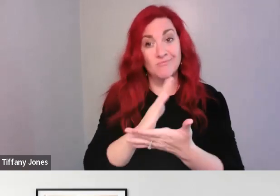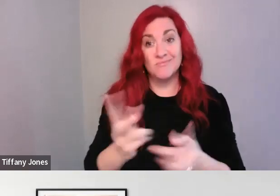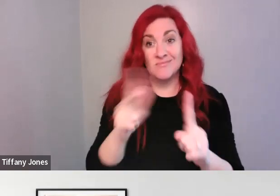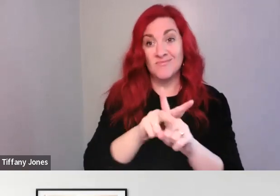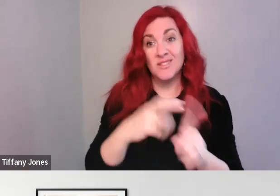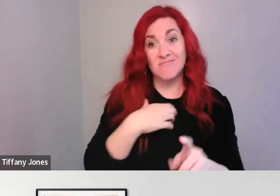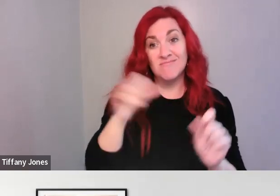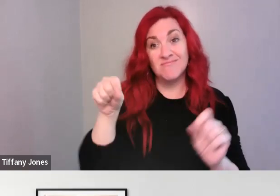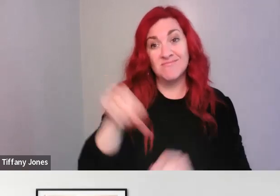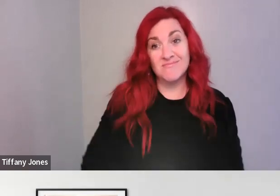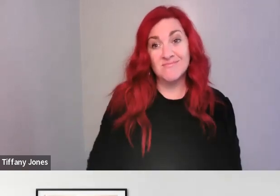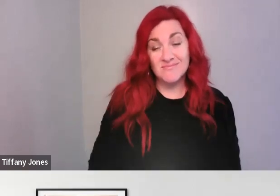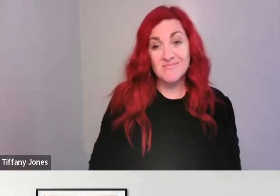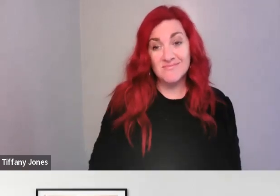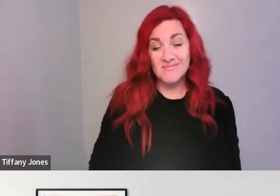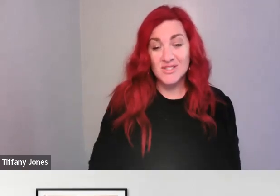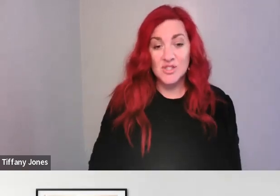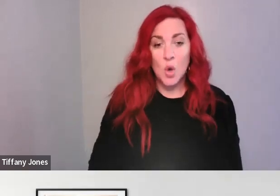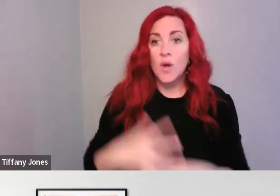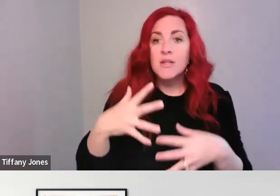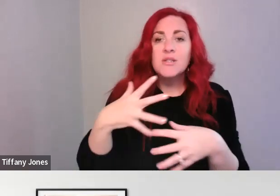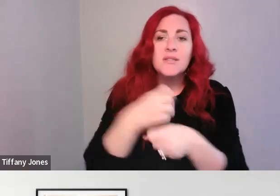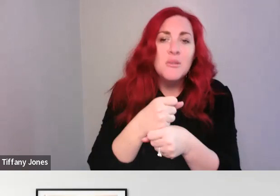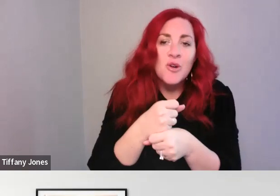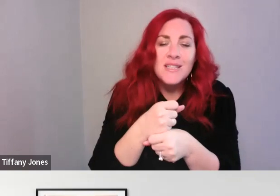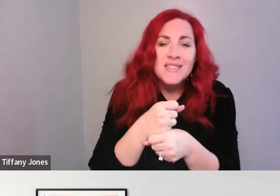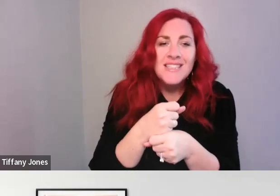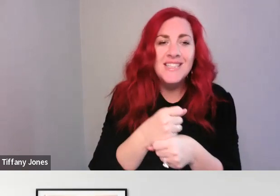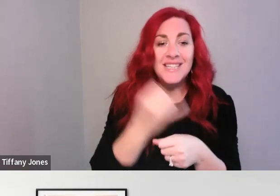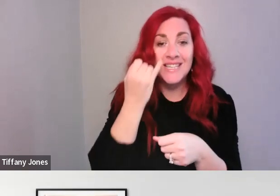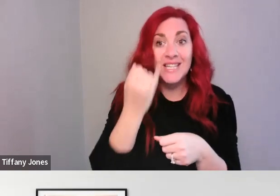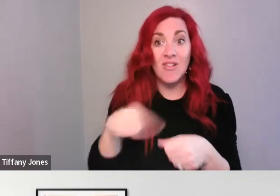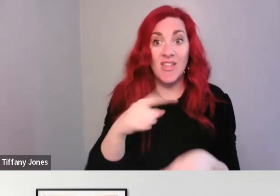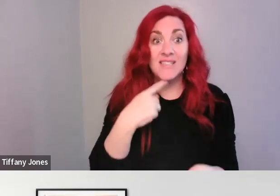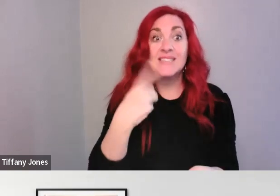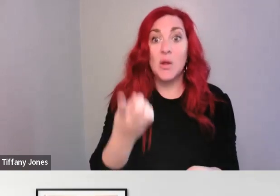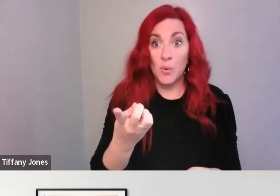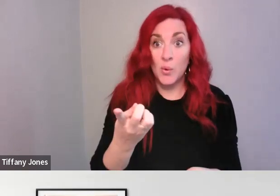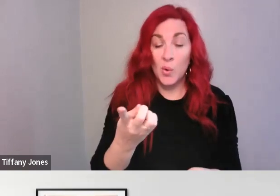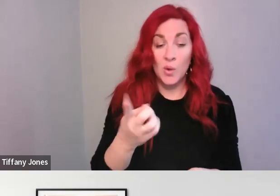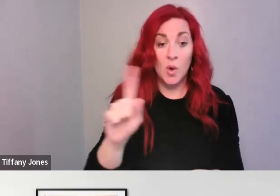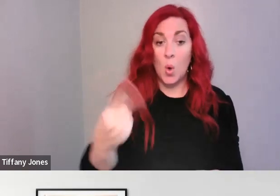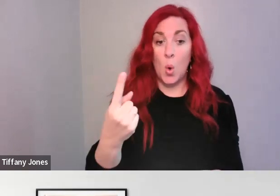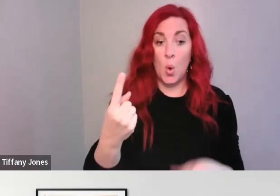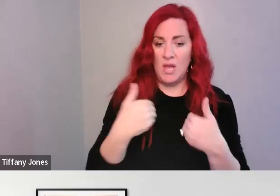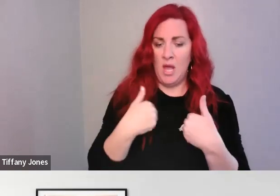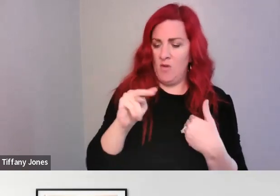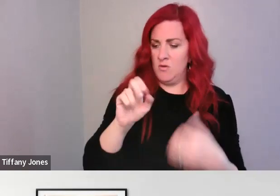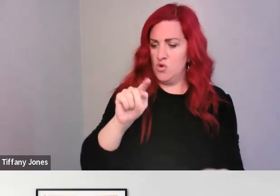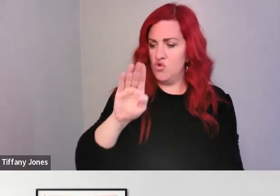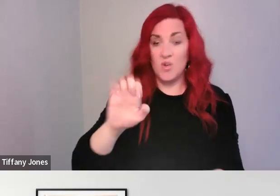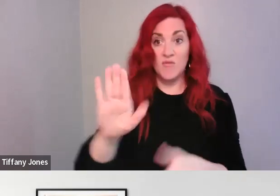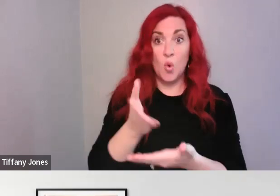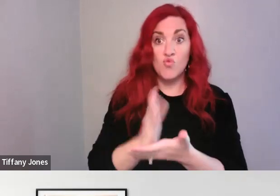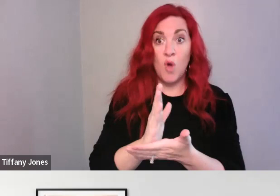So kind of in summary, if you are told that that you're only going to get this notice of your